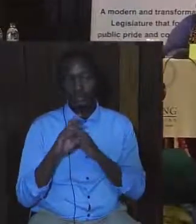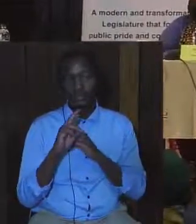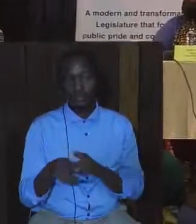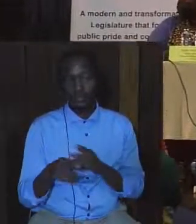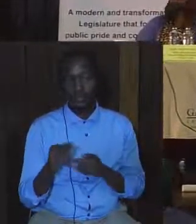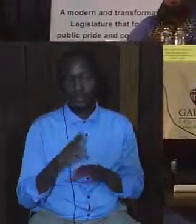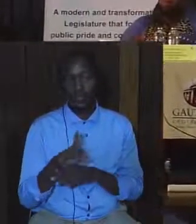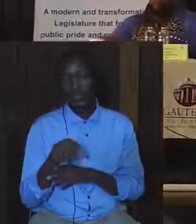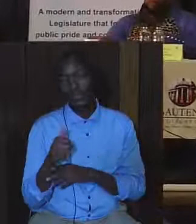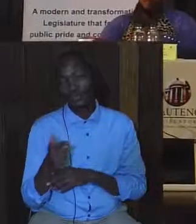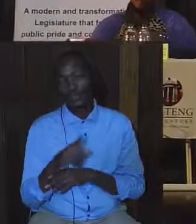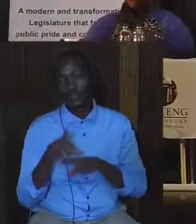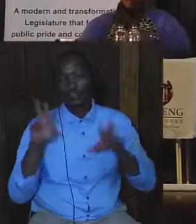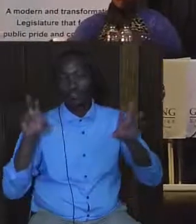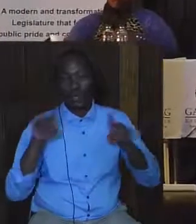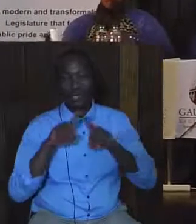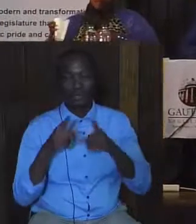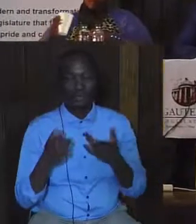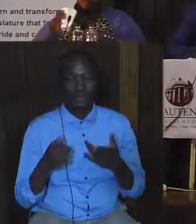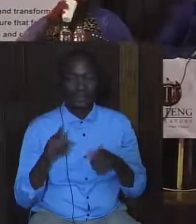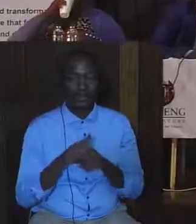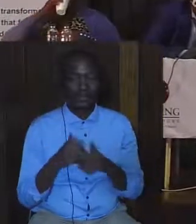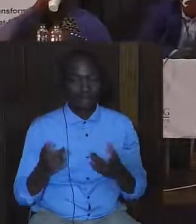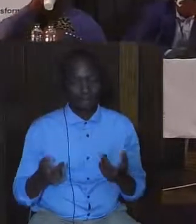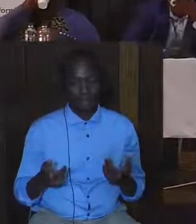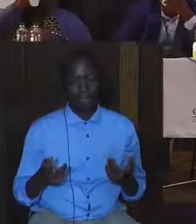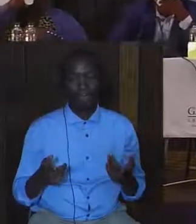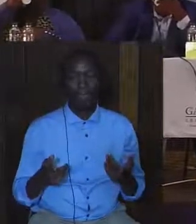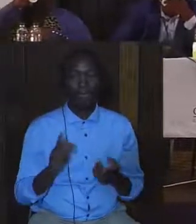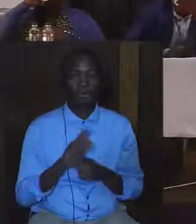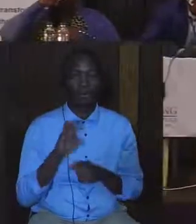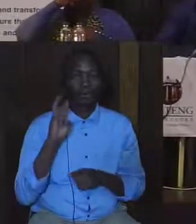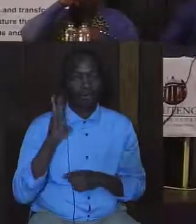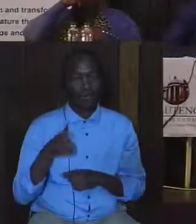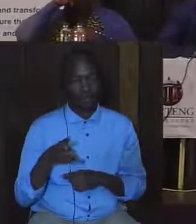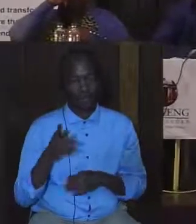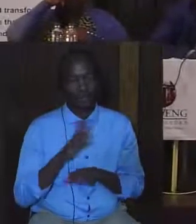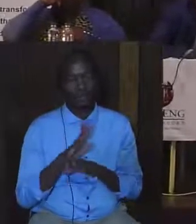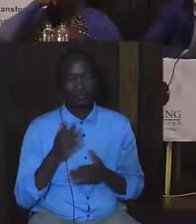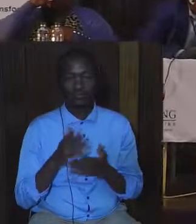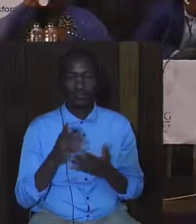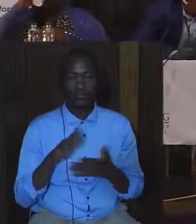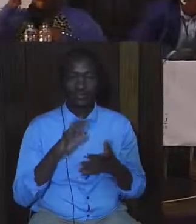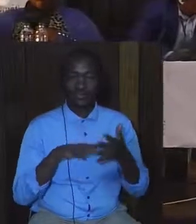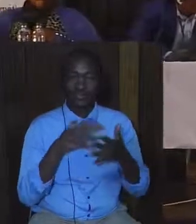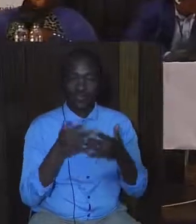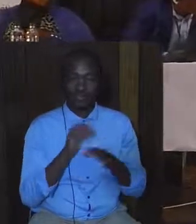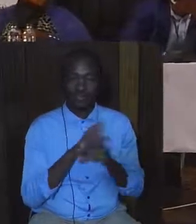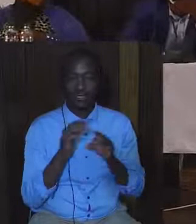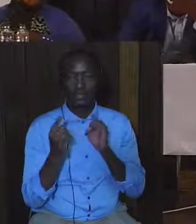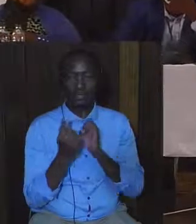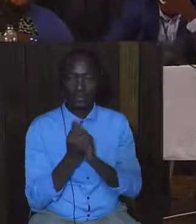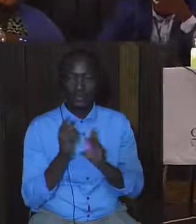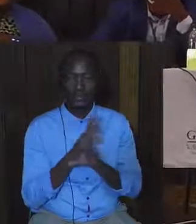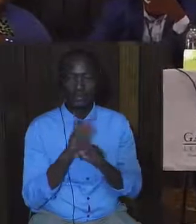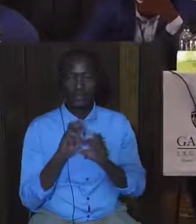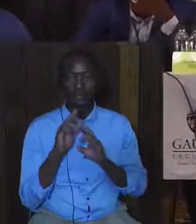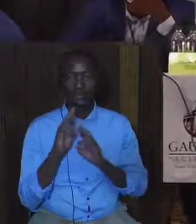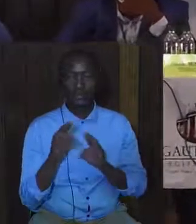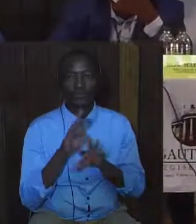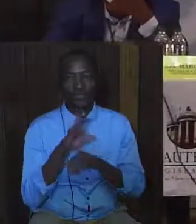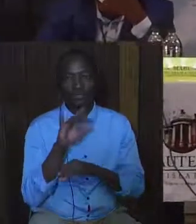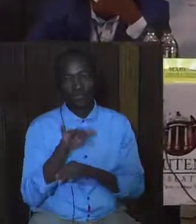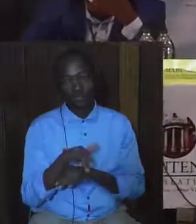went into other matters as well. And we will schedule that meeting that we've referred to